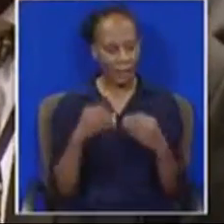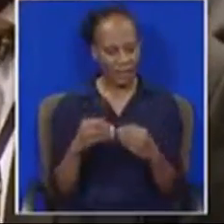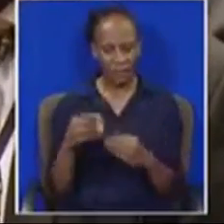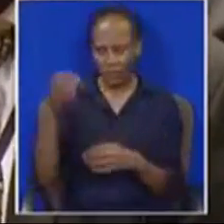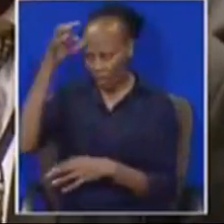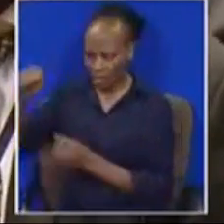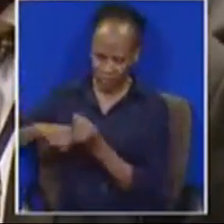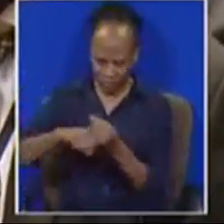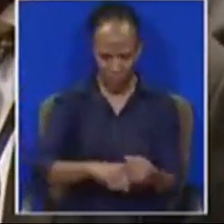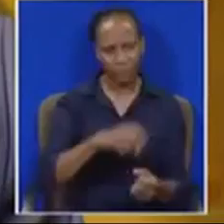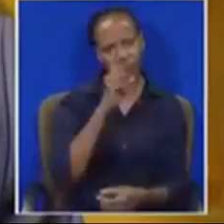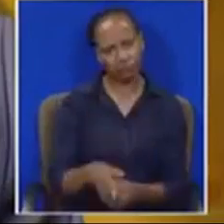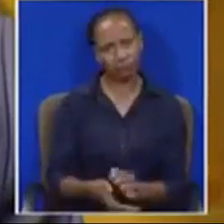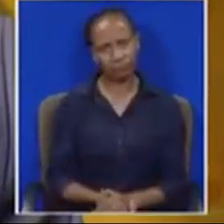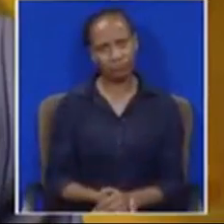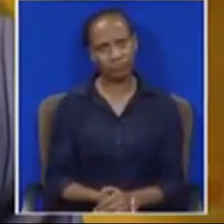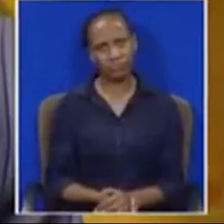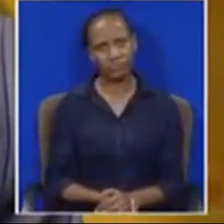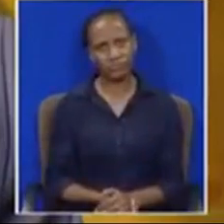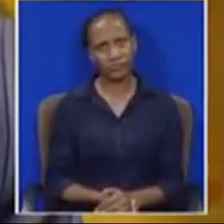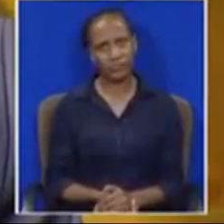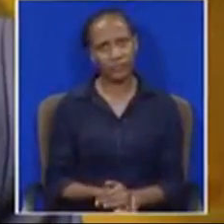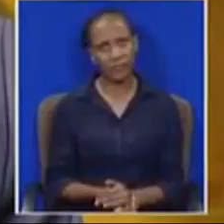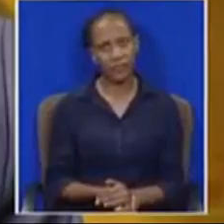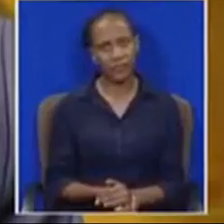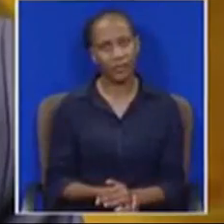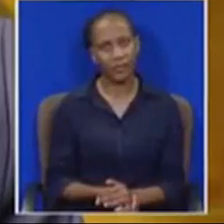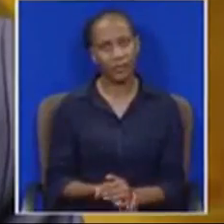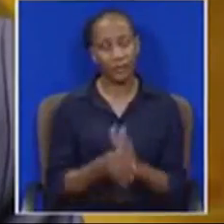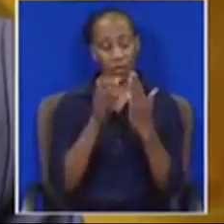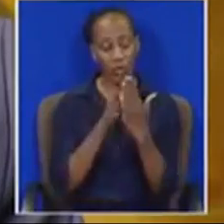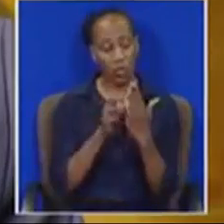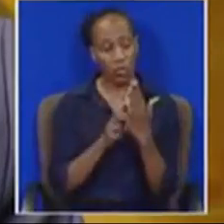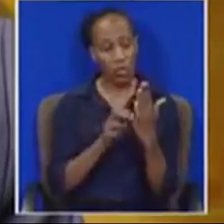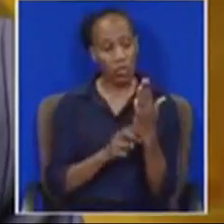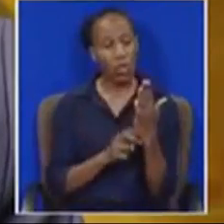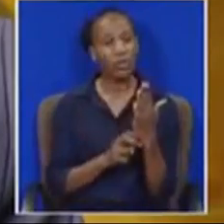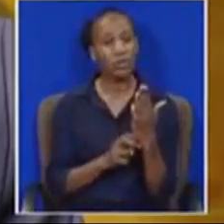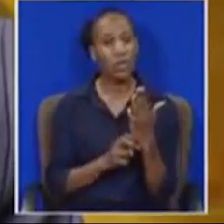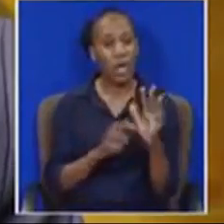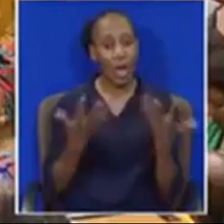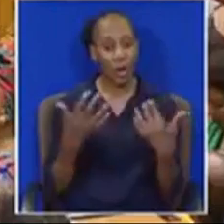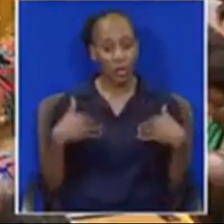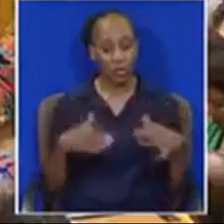well. We will reduce the regulatory barrier for small businesses.